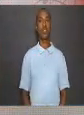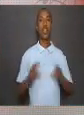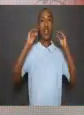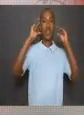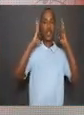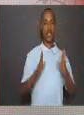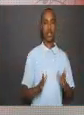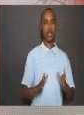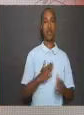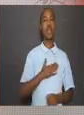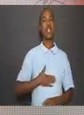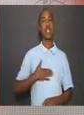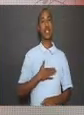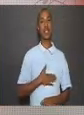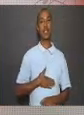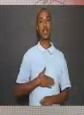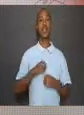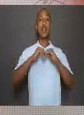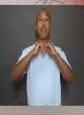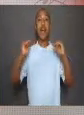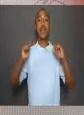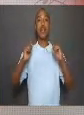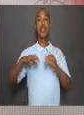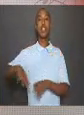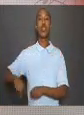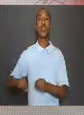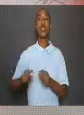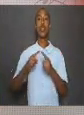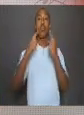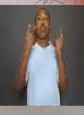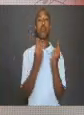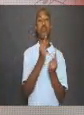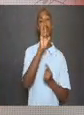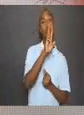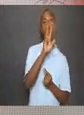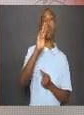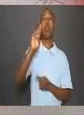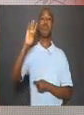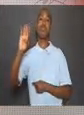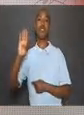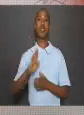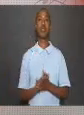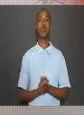Teacher, please separate the students into groups of 3 or 4.